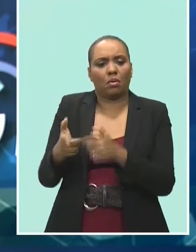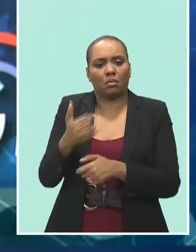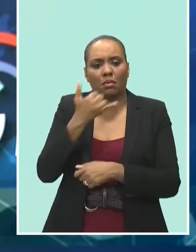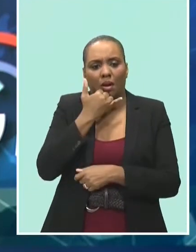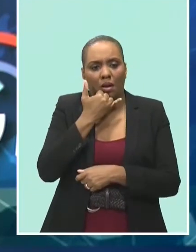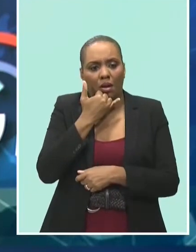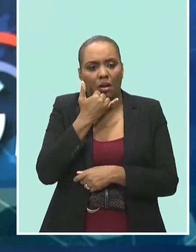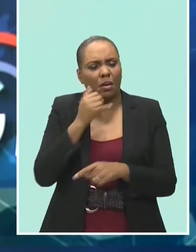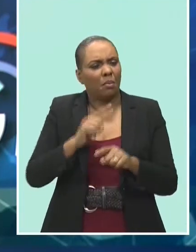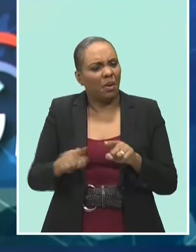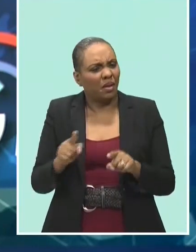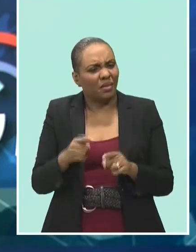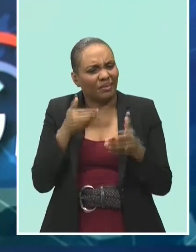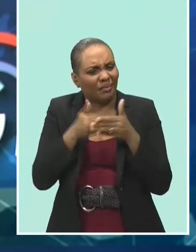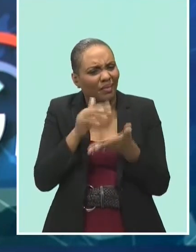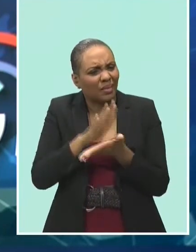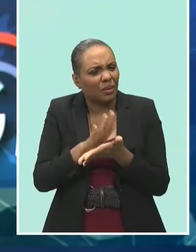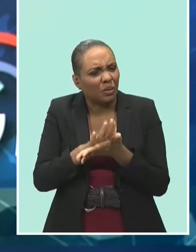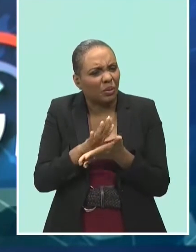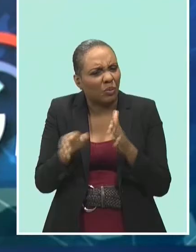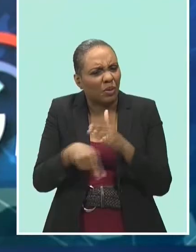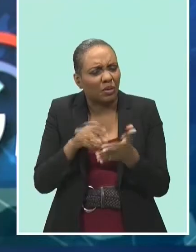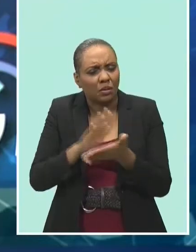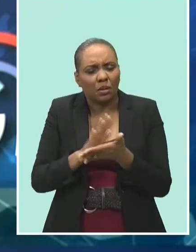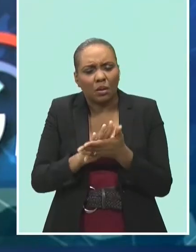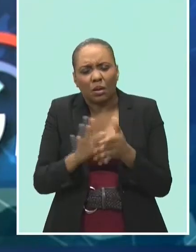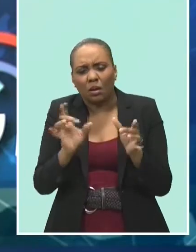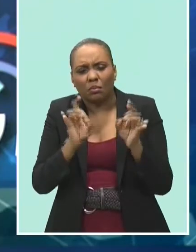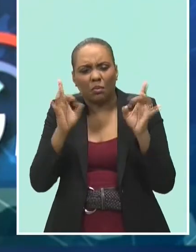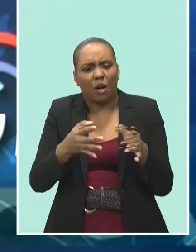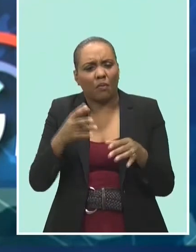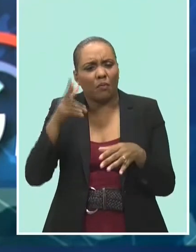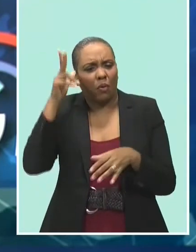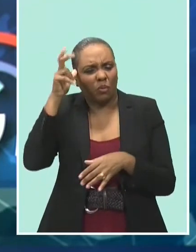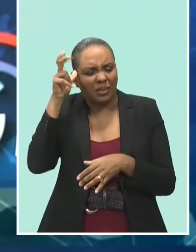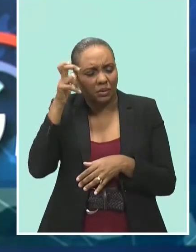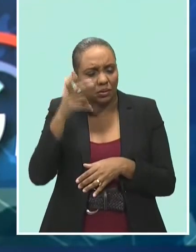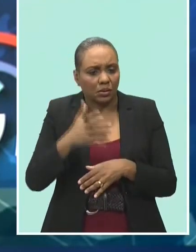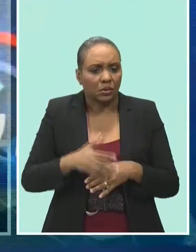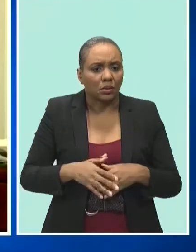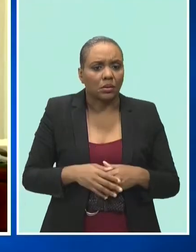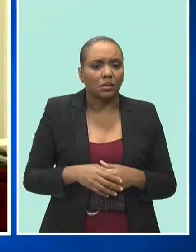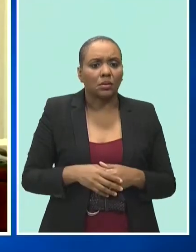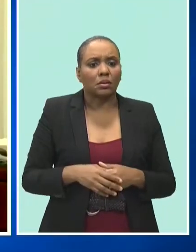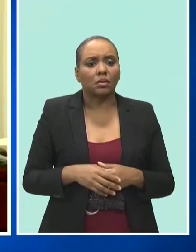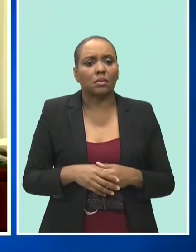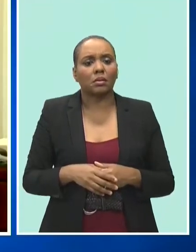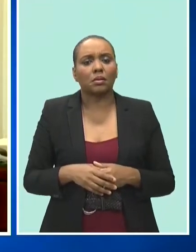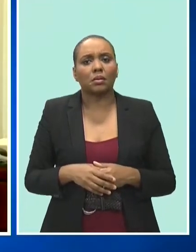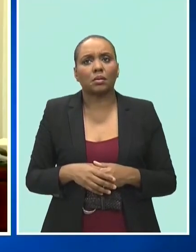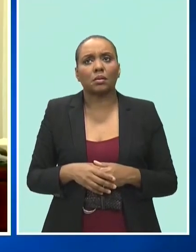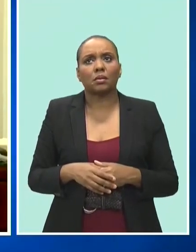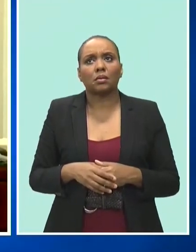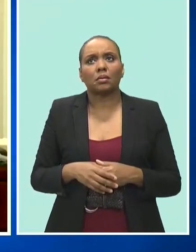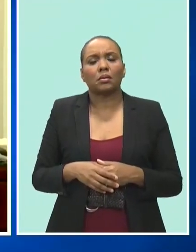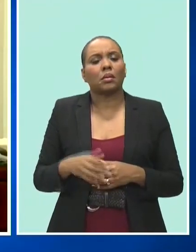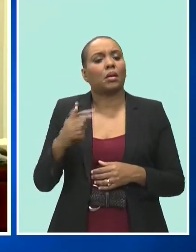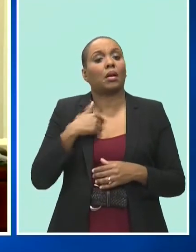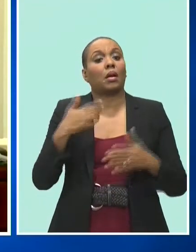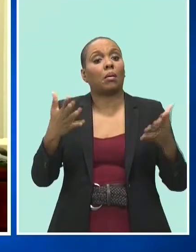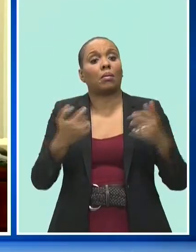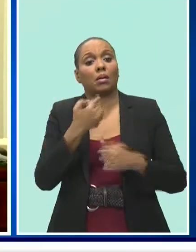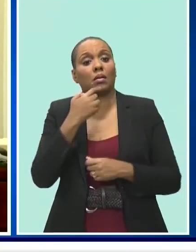Marshall said to do so in the vicinity of a primary school is sheer evil. Let me serve notice on these